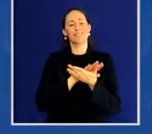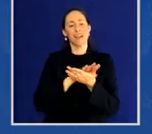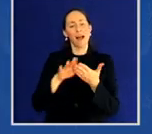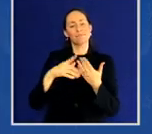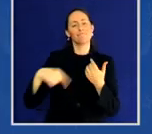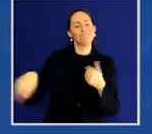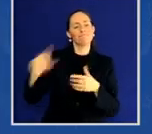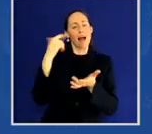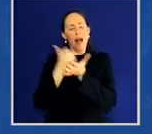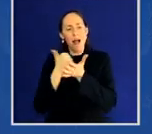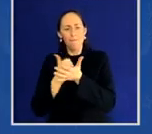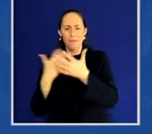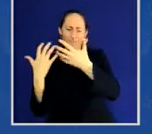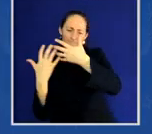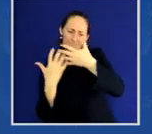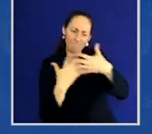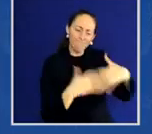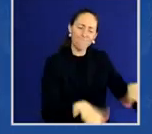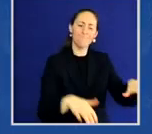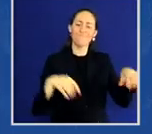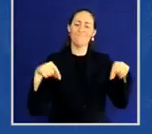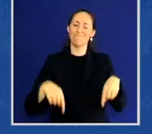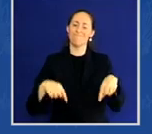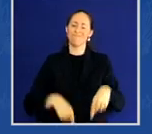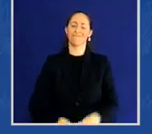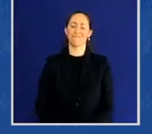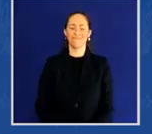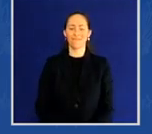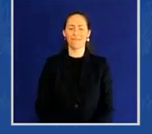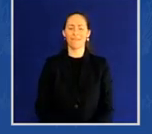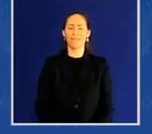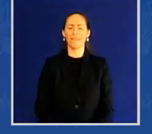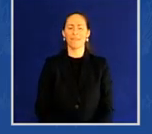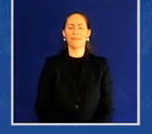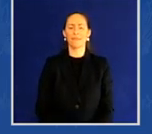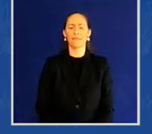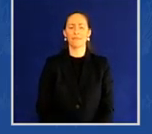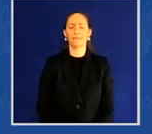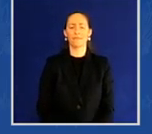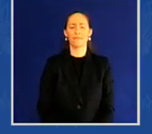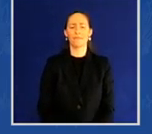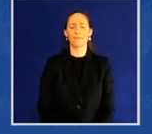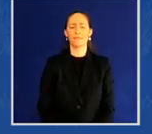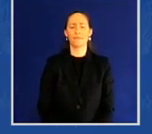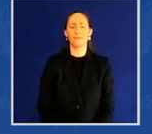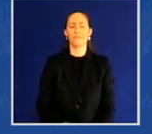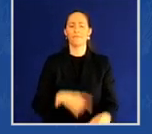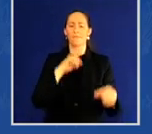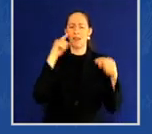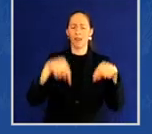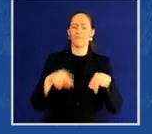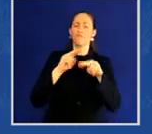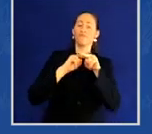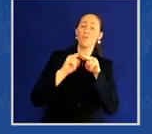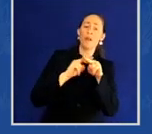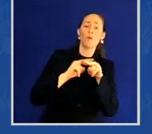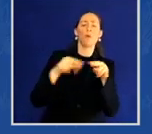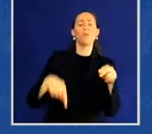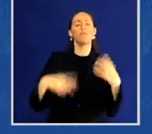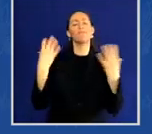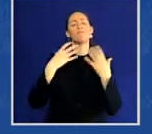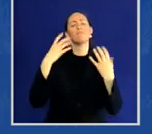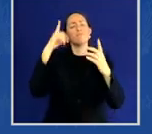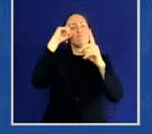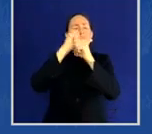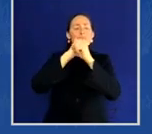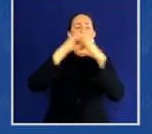just carry us from one place to another. It opens up enormous possibilities. And especially now, it makes it possible to build an